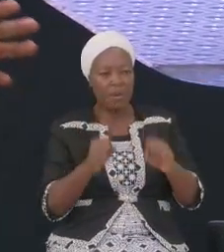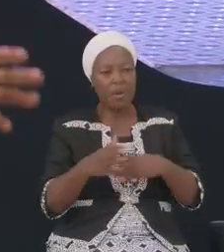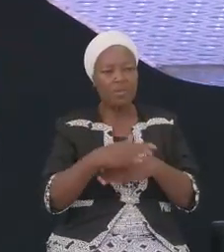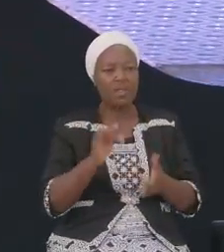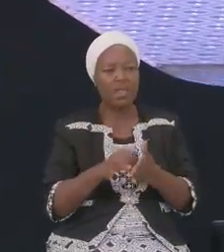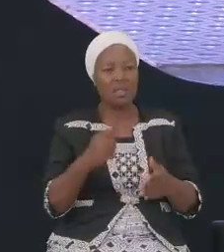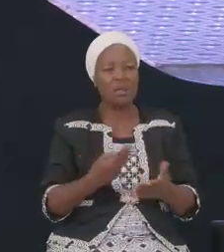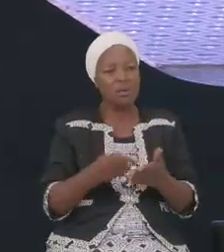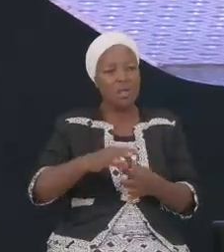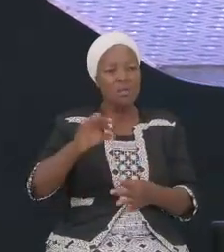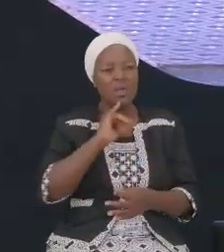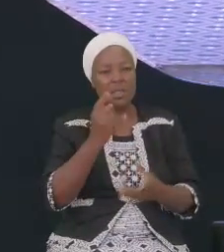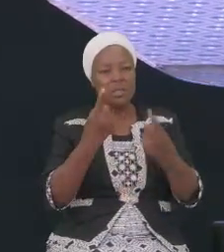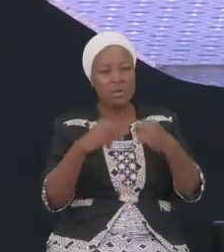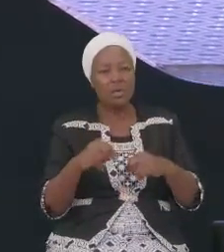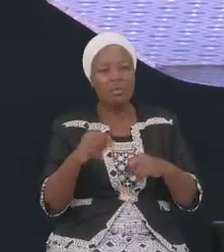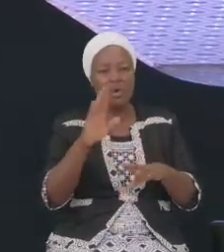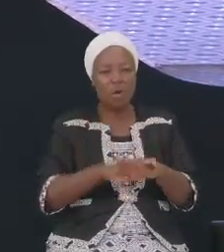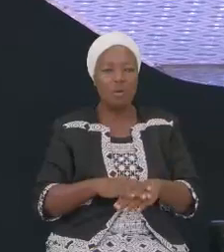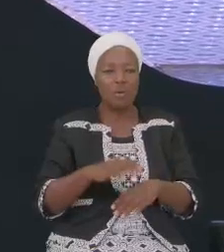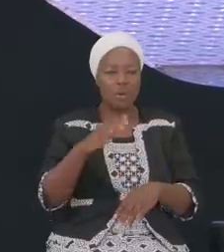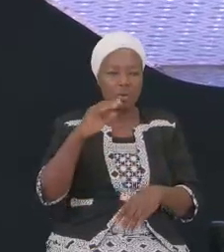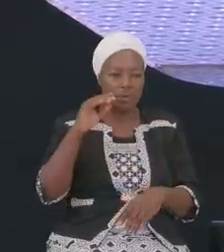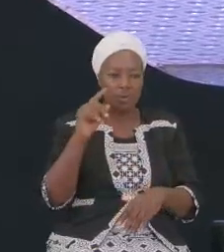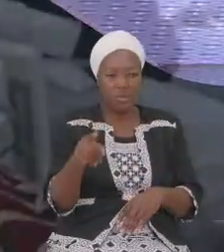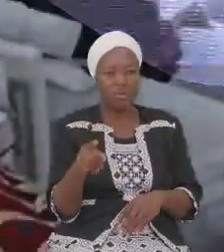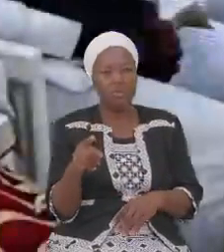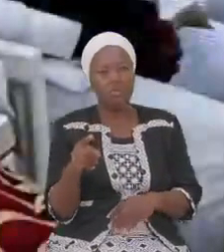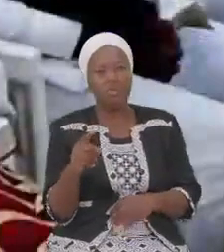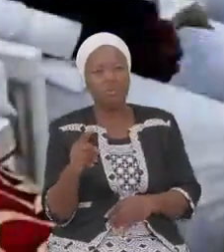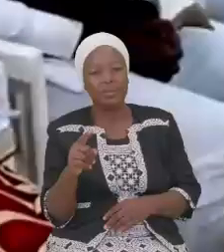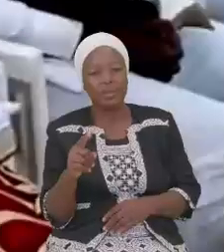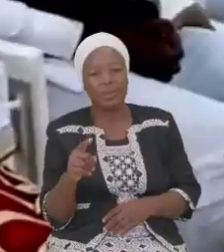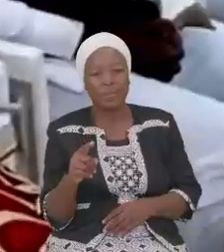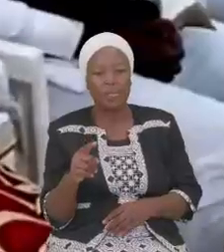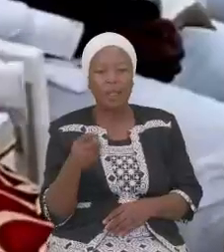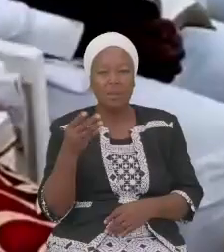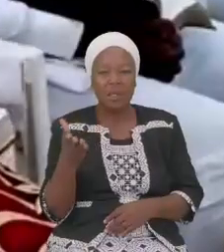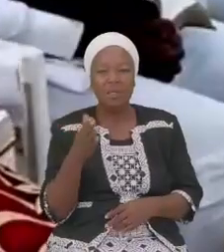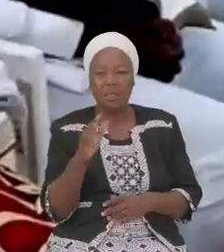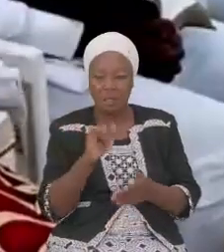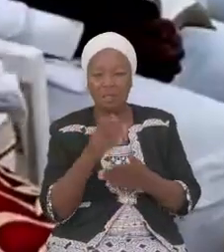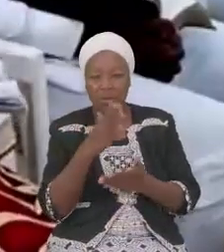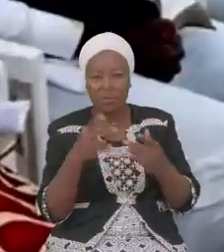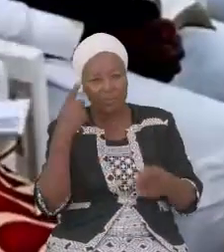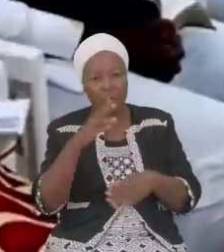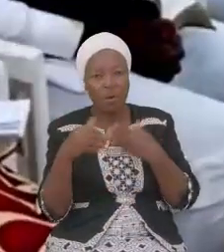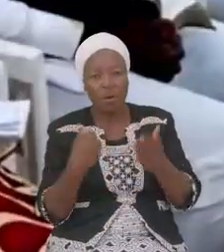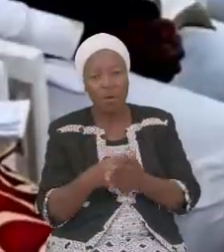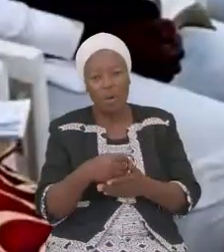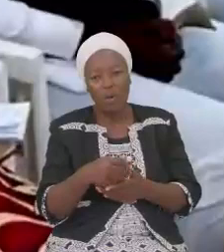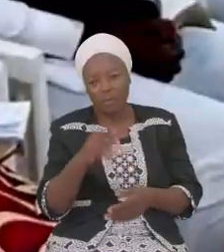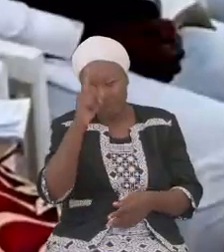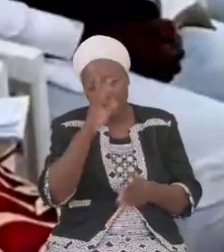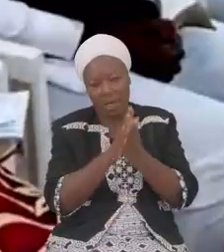Holy Ghost has come upon you. He was talking to all the believers. It's not only that the pastor